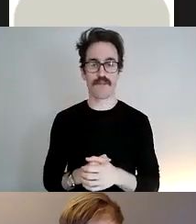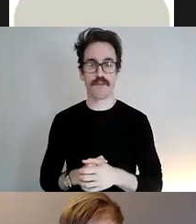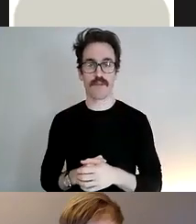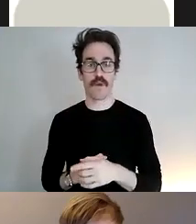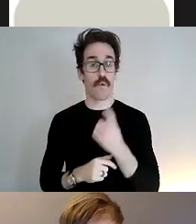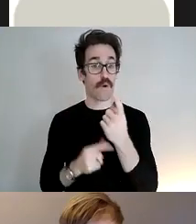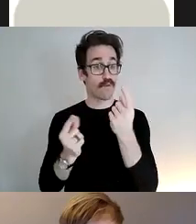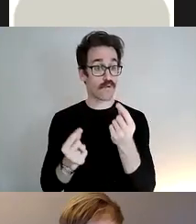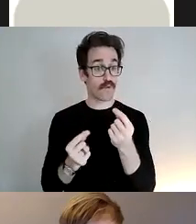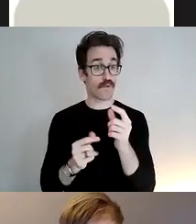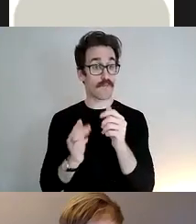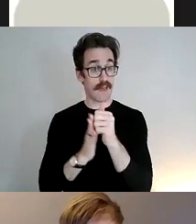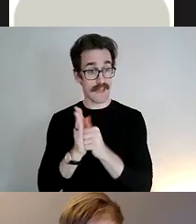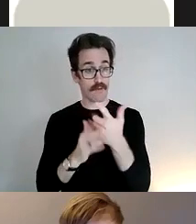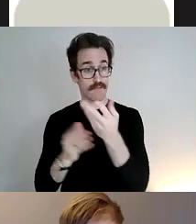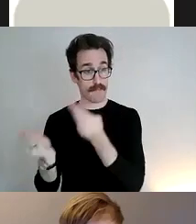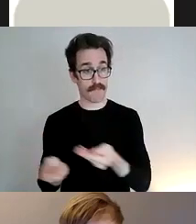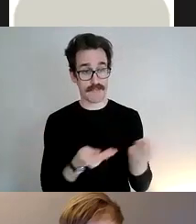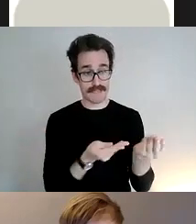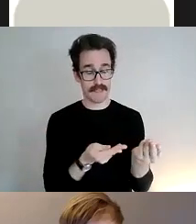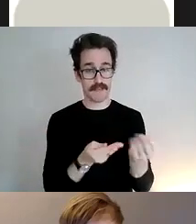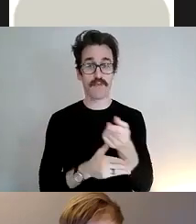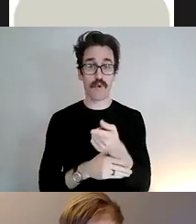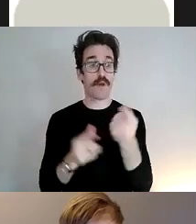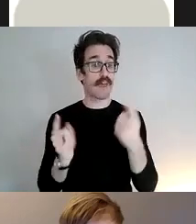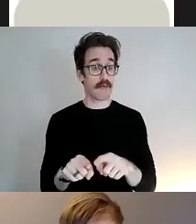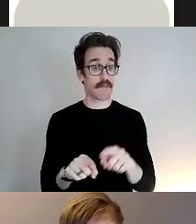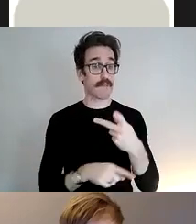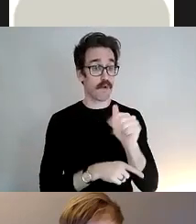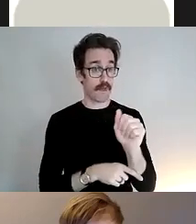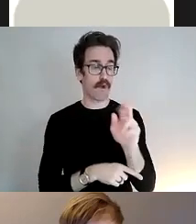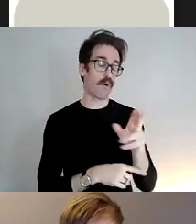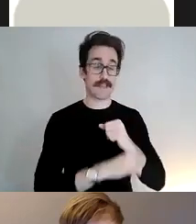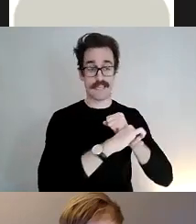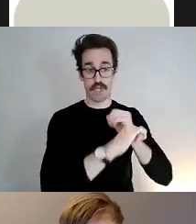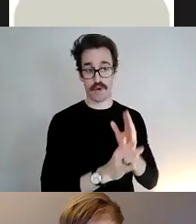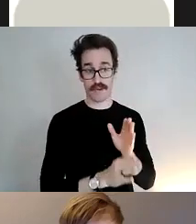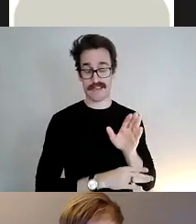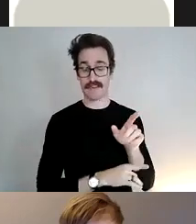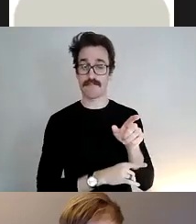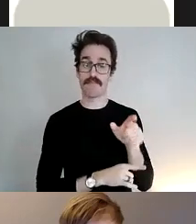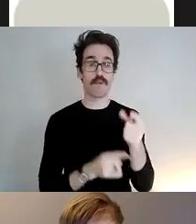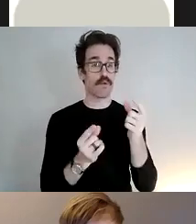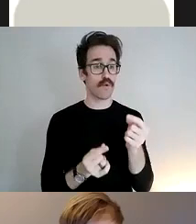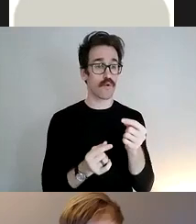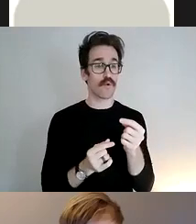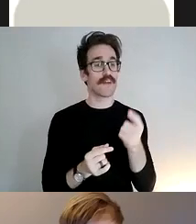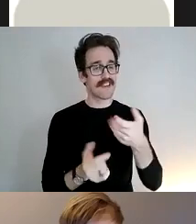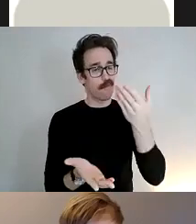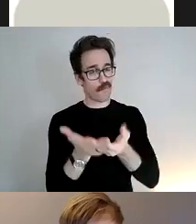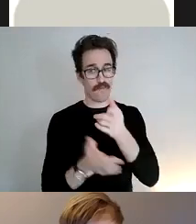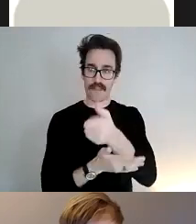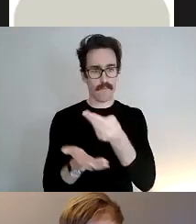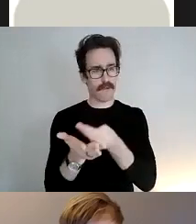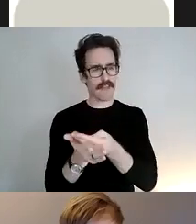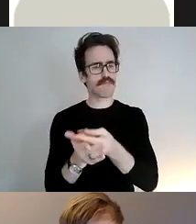of accounts, where we ask the power of attorney or the guardian to provide an accounting of what they've done with their funds. And